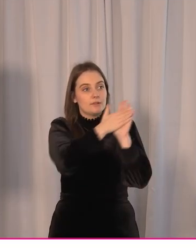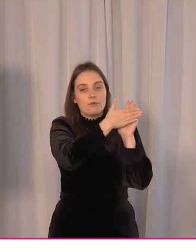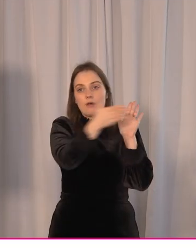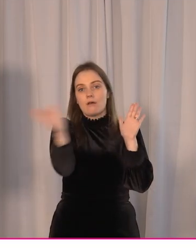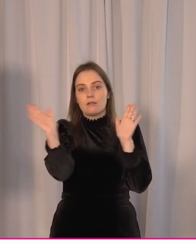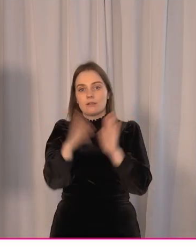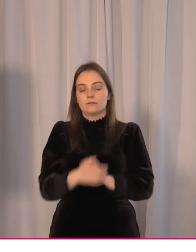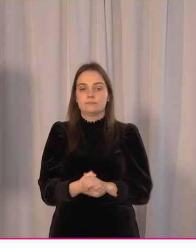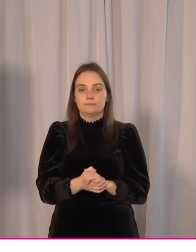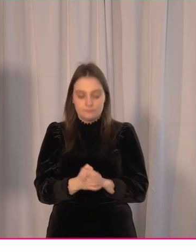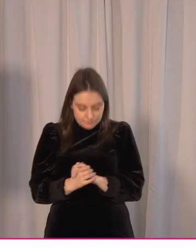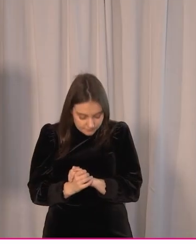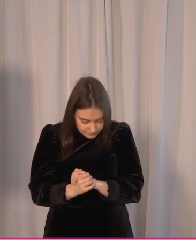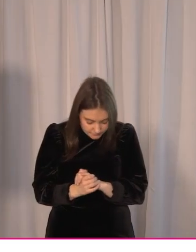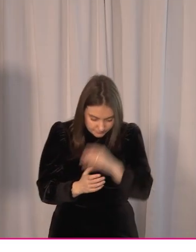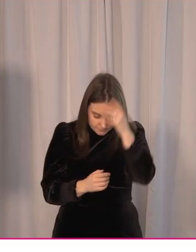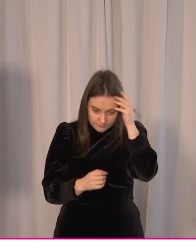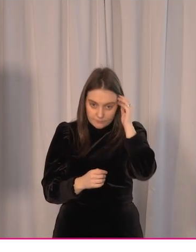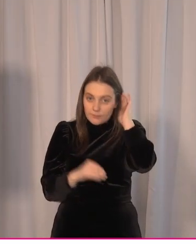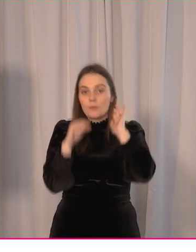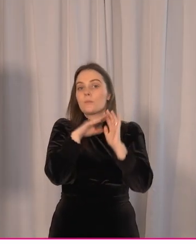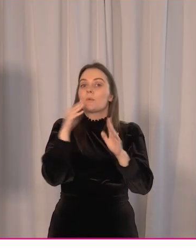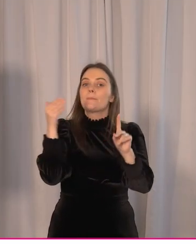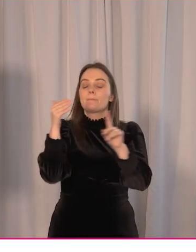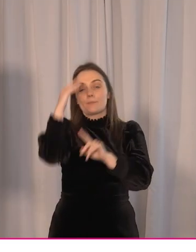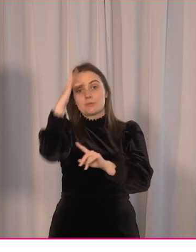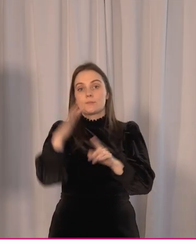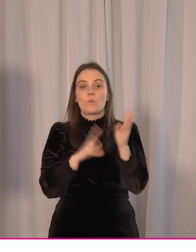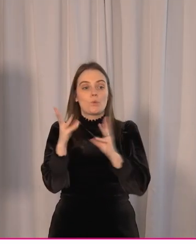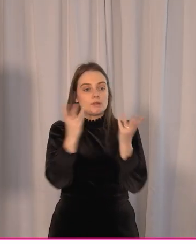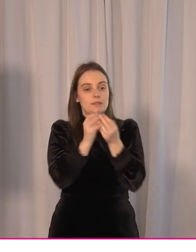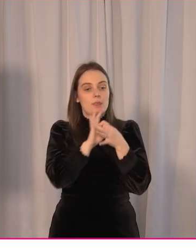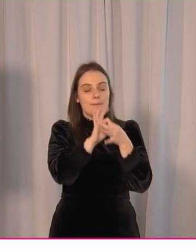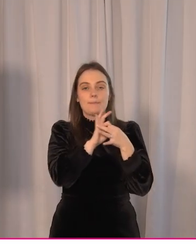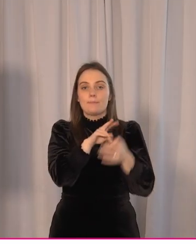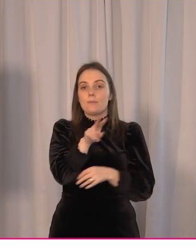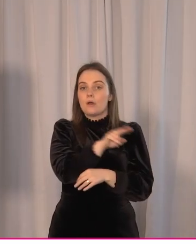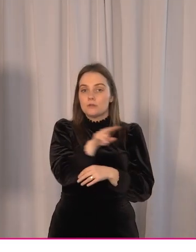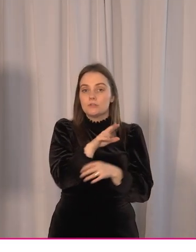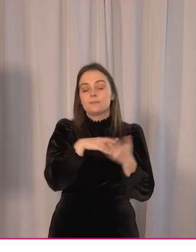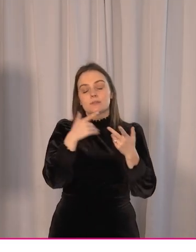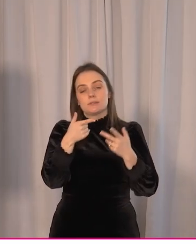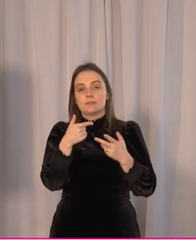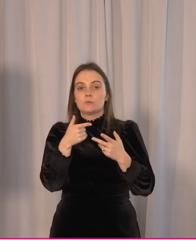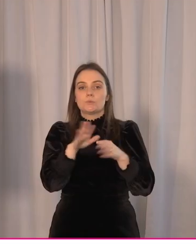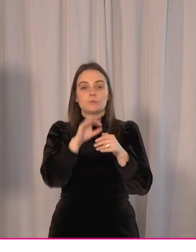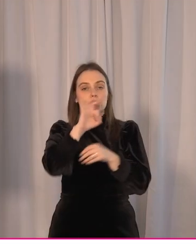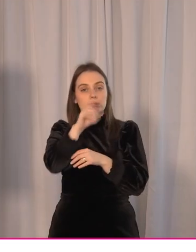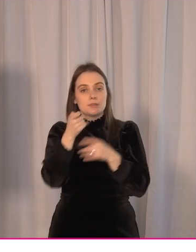population. A key principle is working together in partnership. Sexual health is another one of those issues